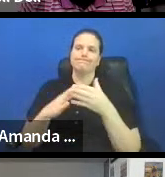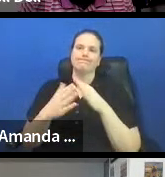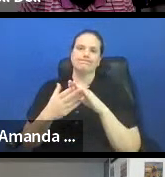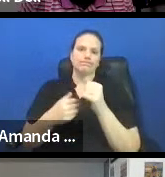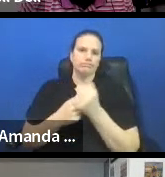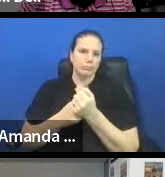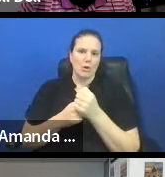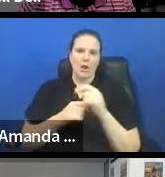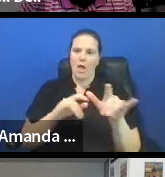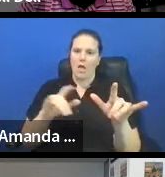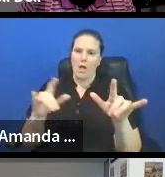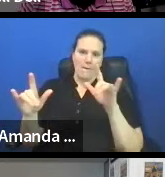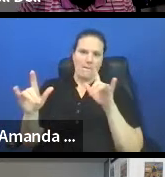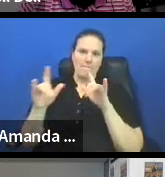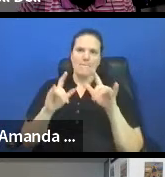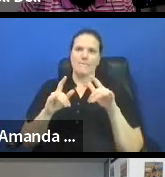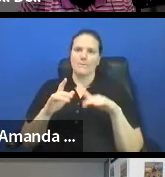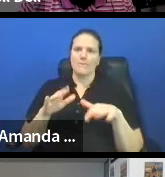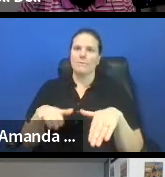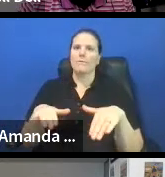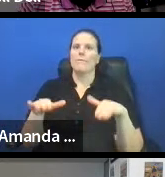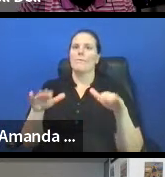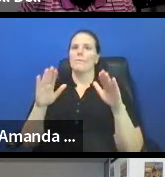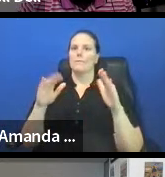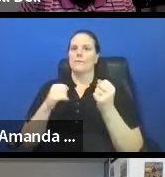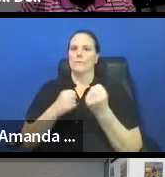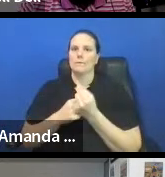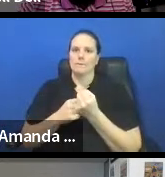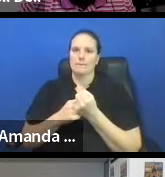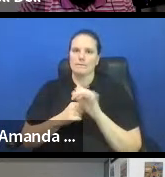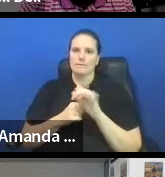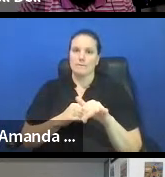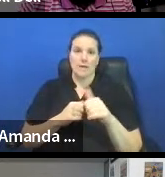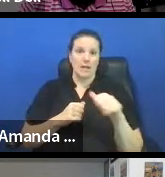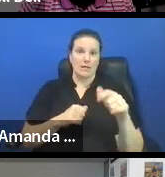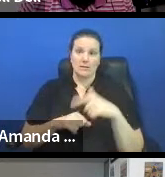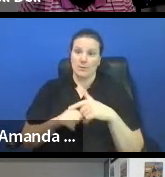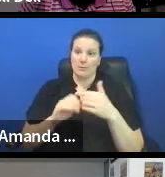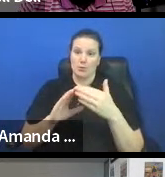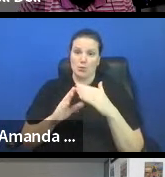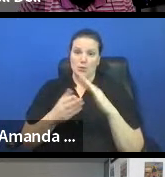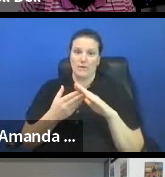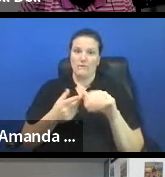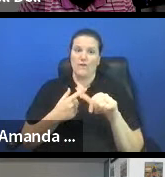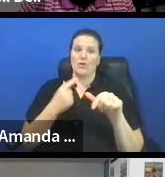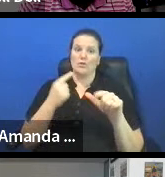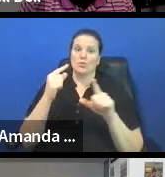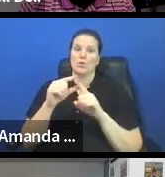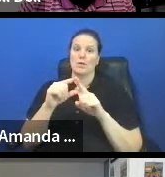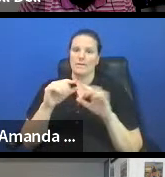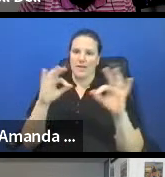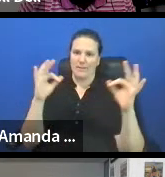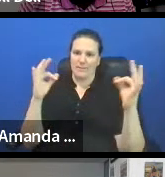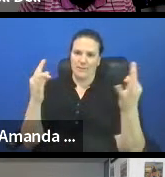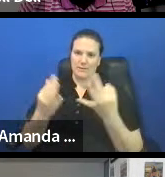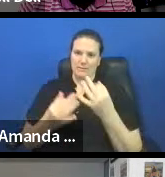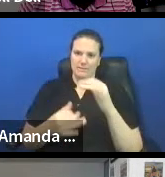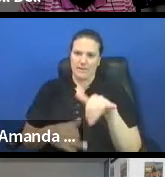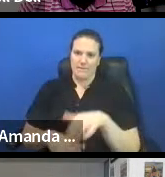want to love, you want to raise up. And so for me, anytime I see community, I think the first word would be family.